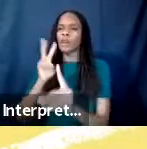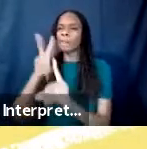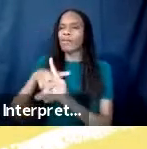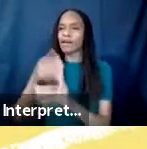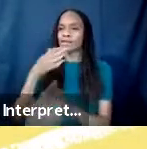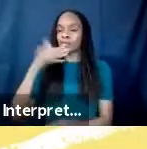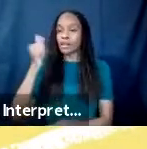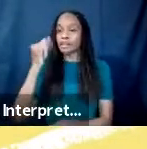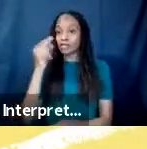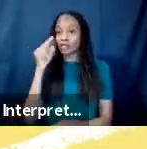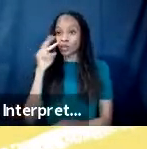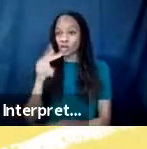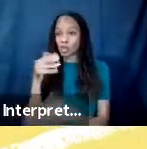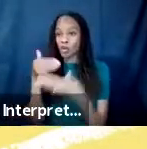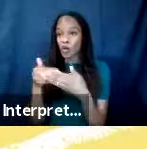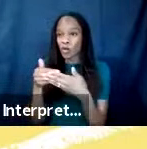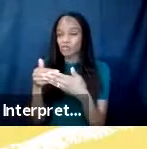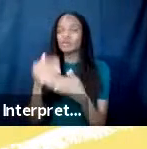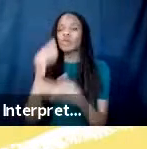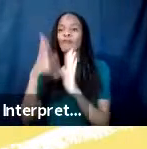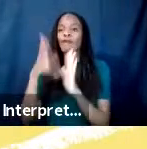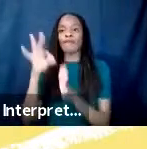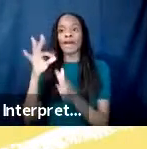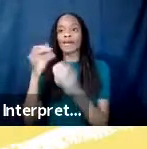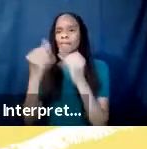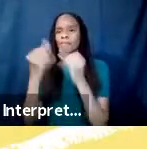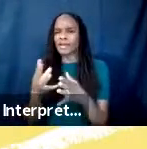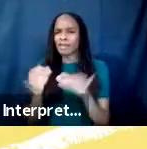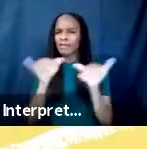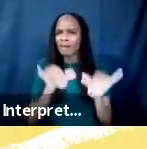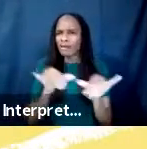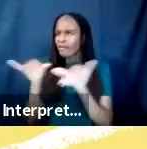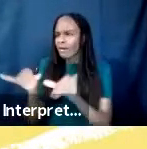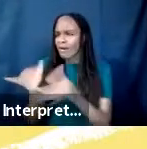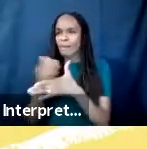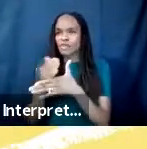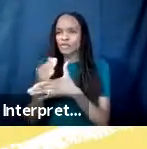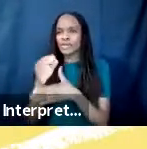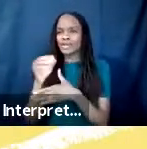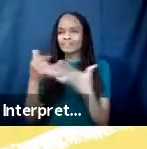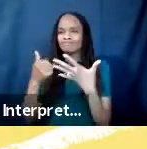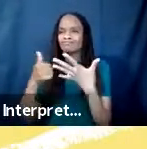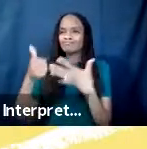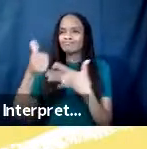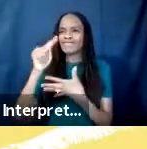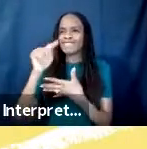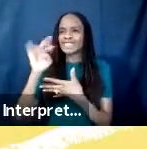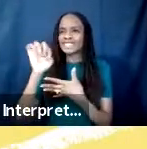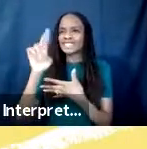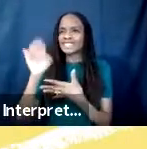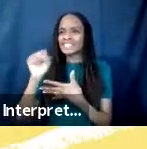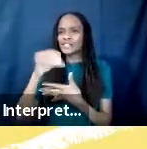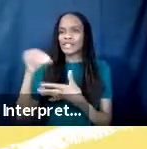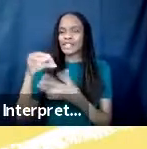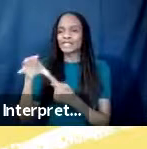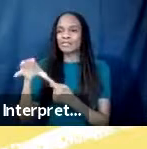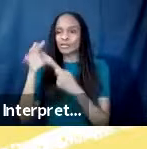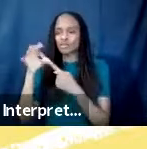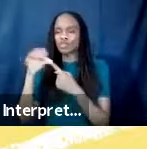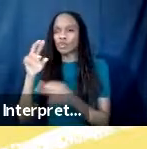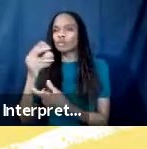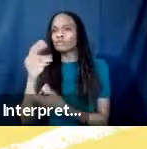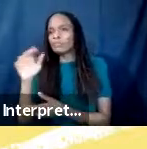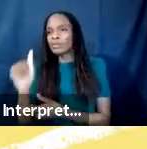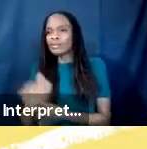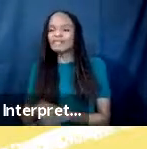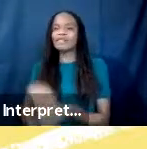looked really closely, you'd probably find a lot of similarity between the tiers in the special new media agreement and those UPA,